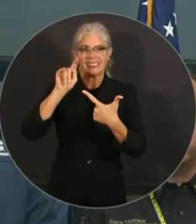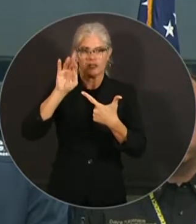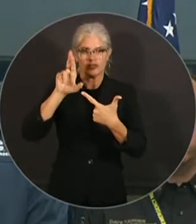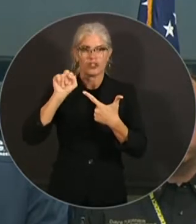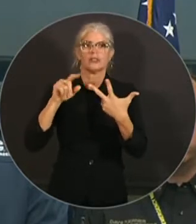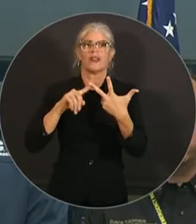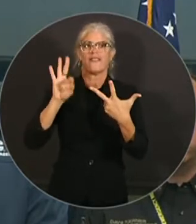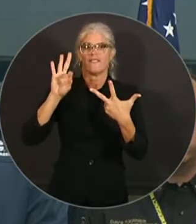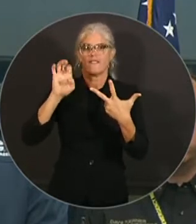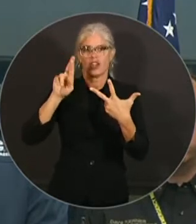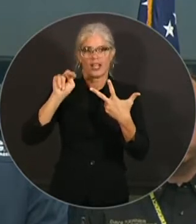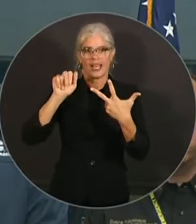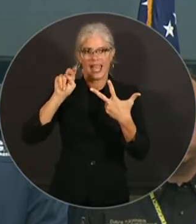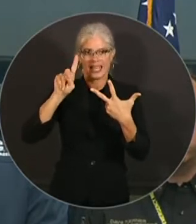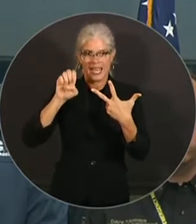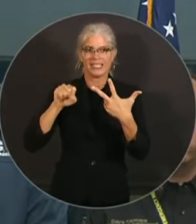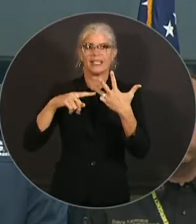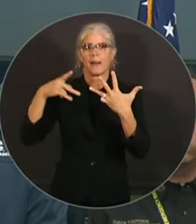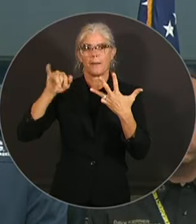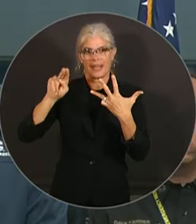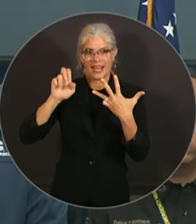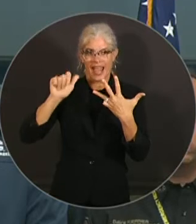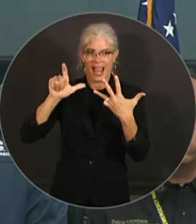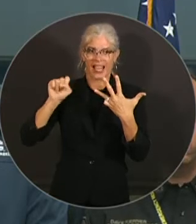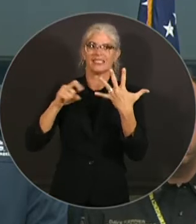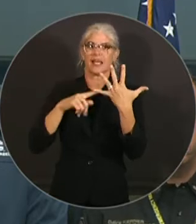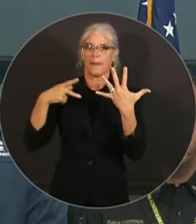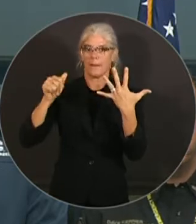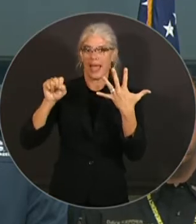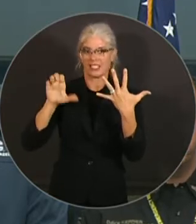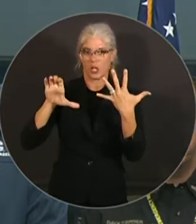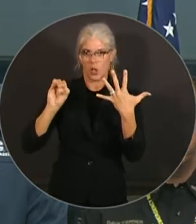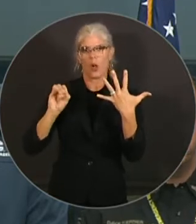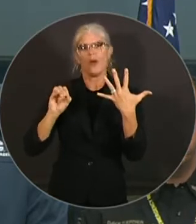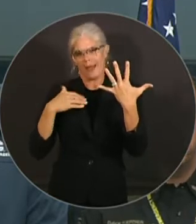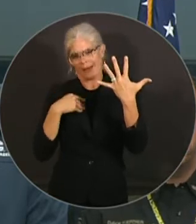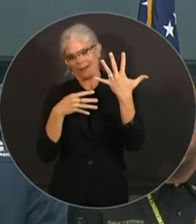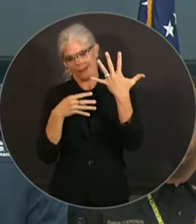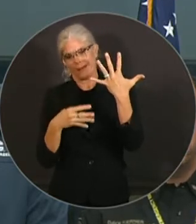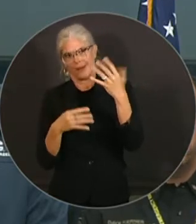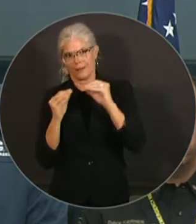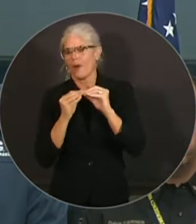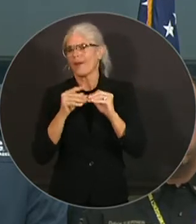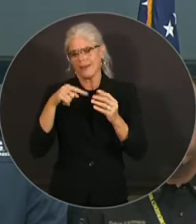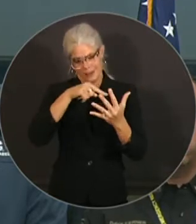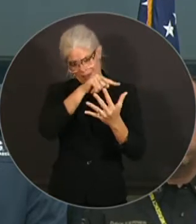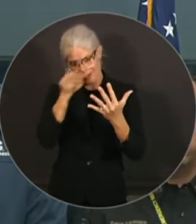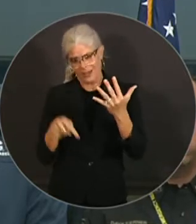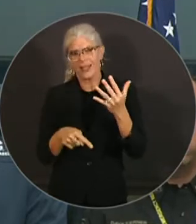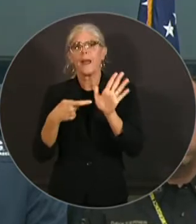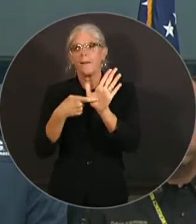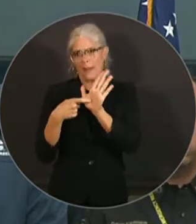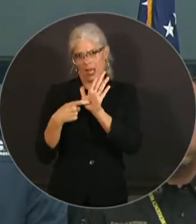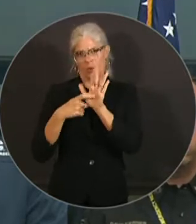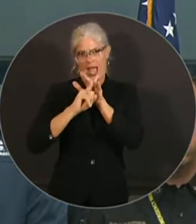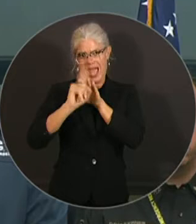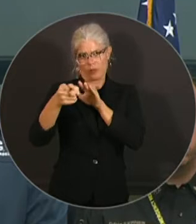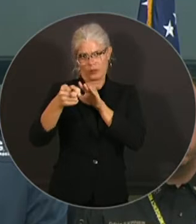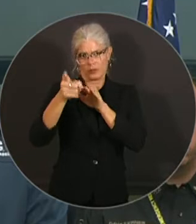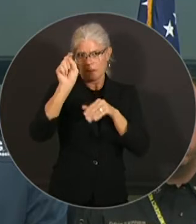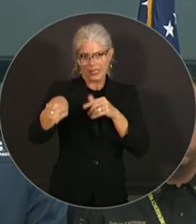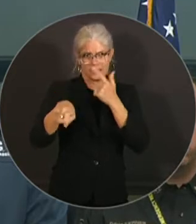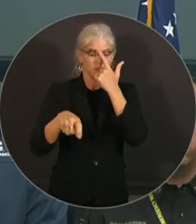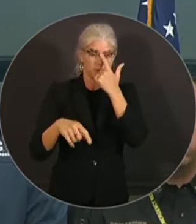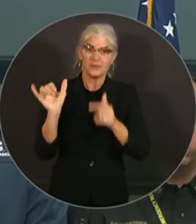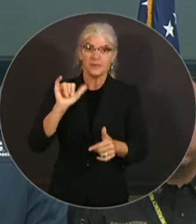and Pinellas that have issued mandatory evacuations for some of their zones. As I mentioned this